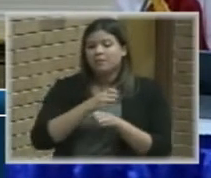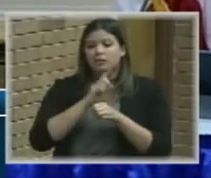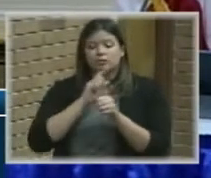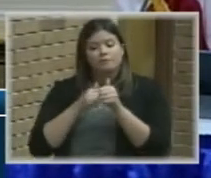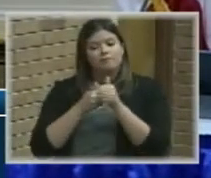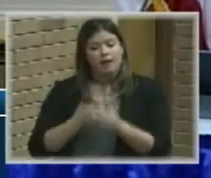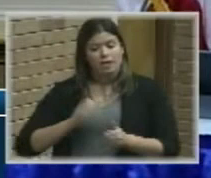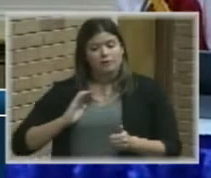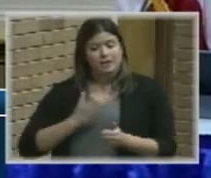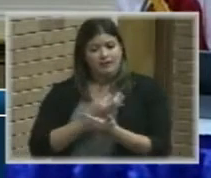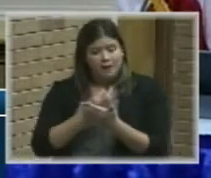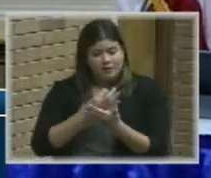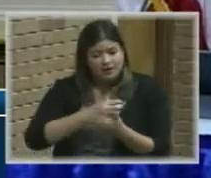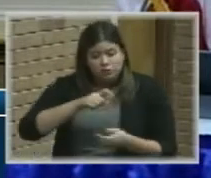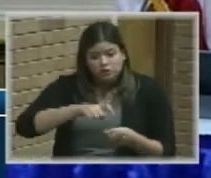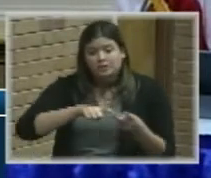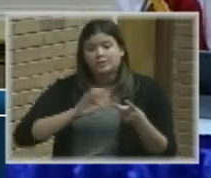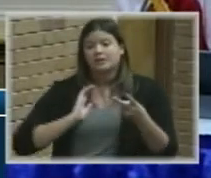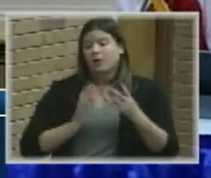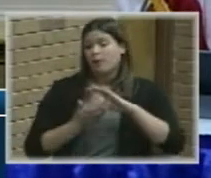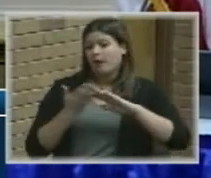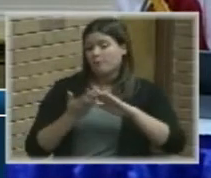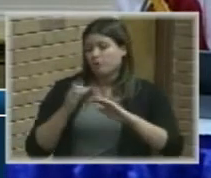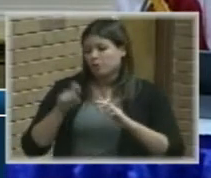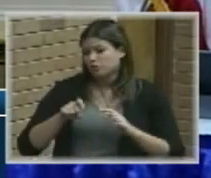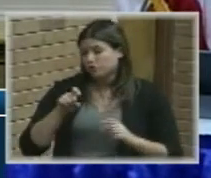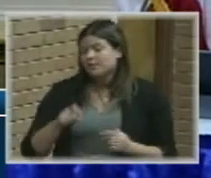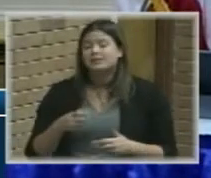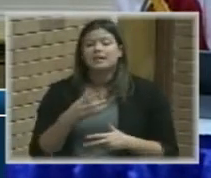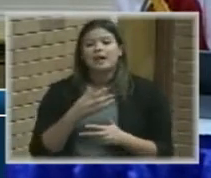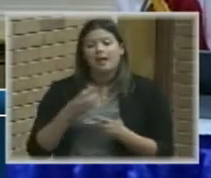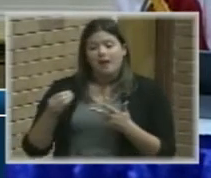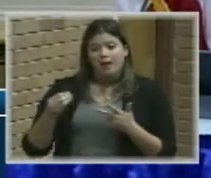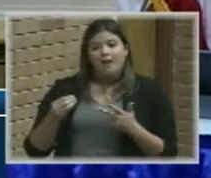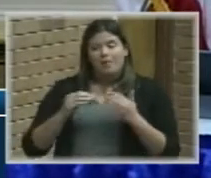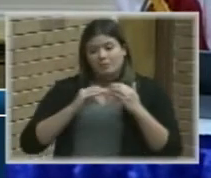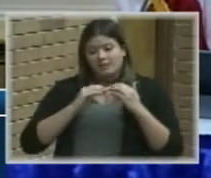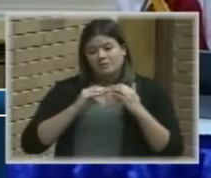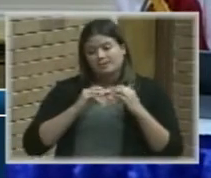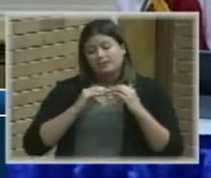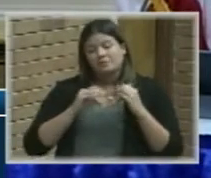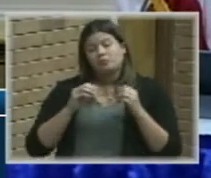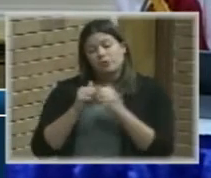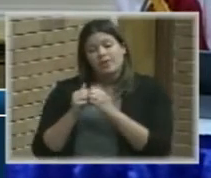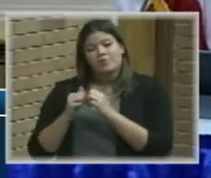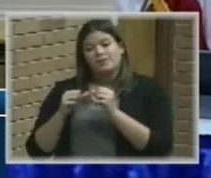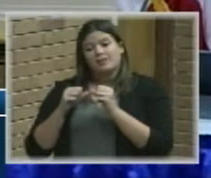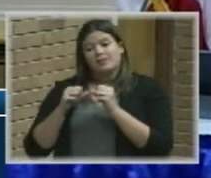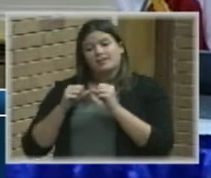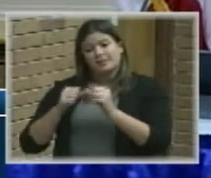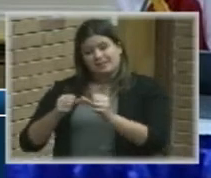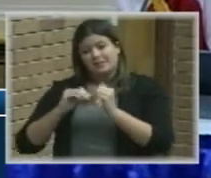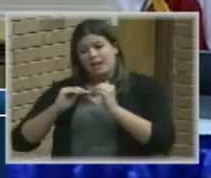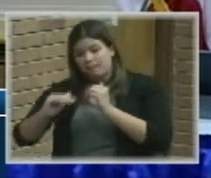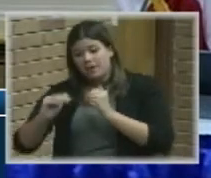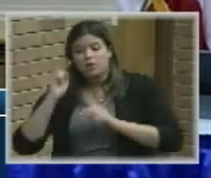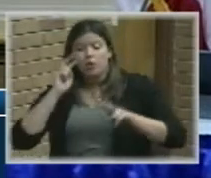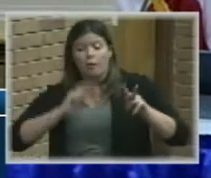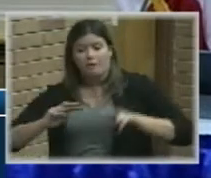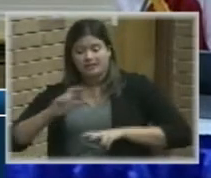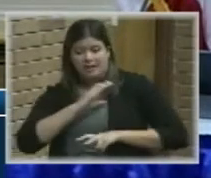our operational needs, and particularly in the case of the Sustainability Oversight Committee, with our commitment